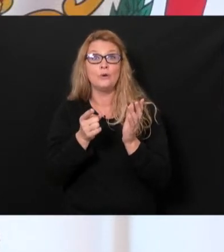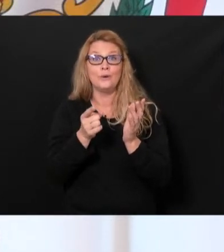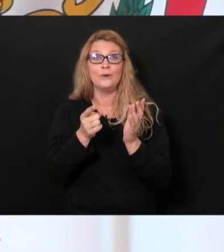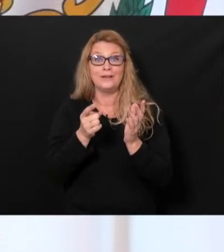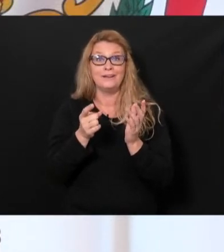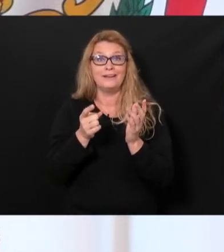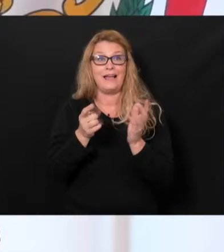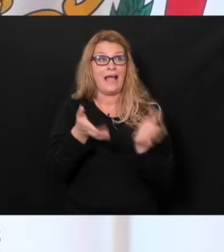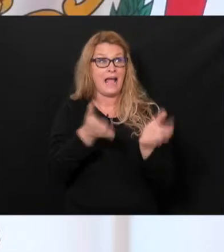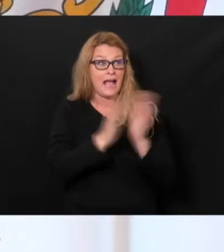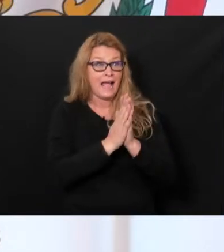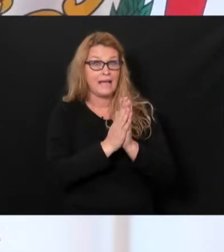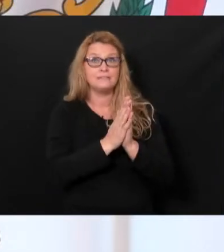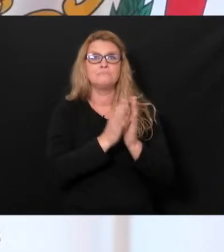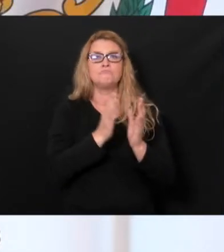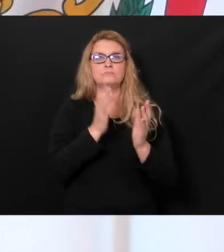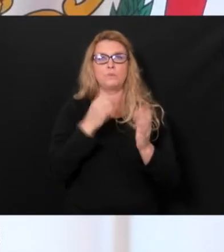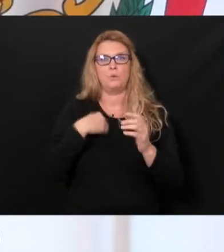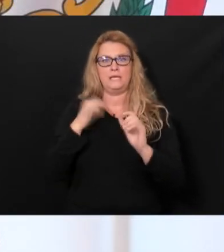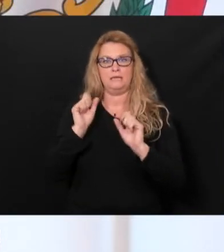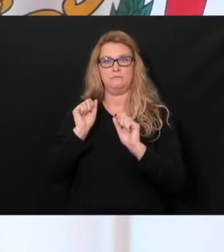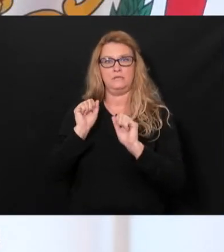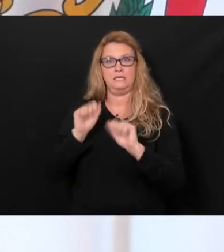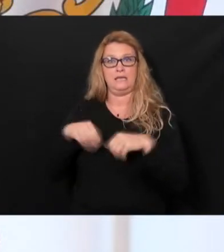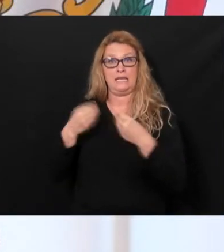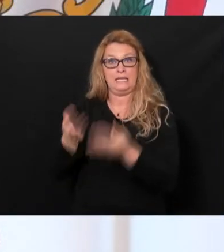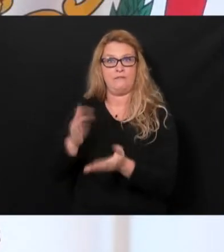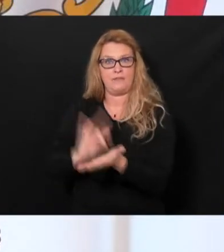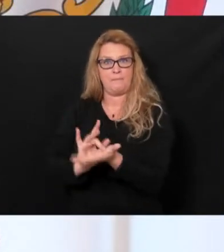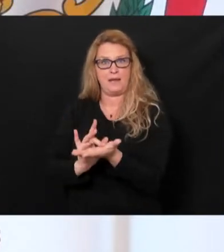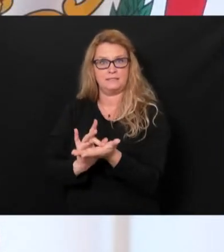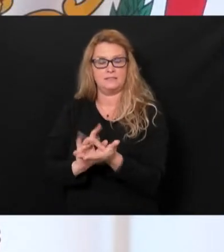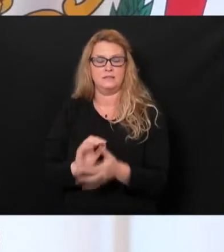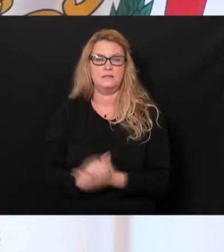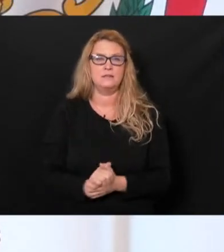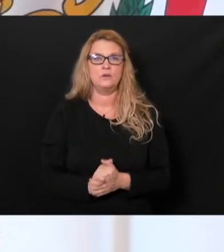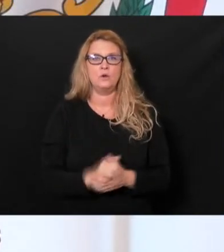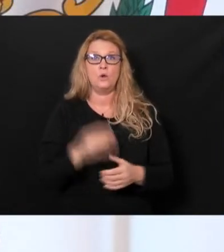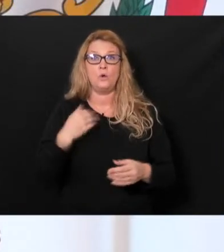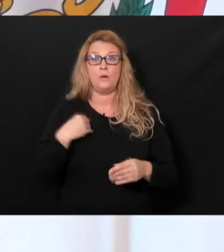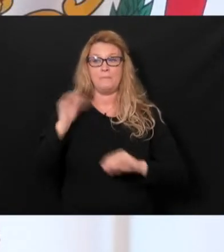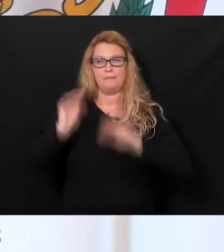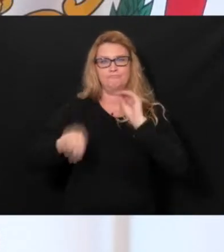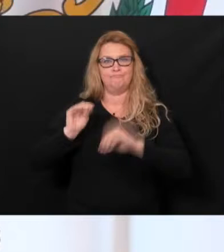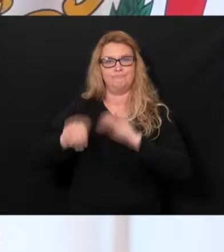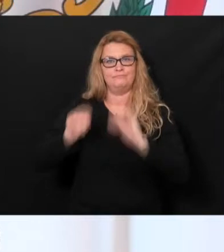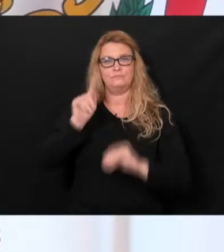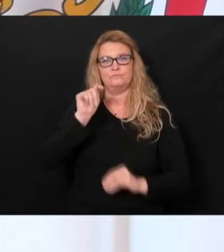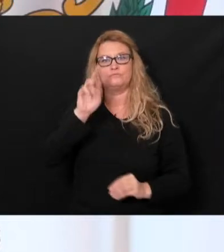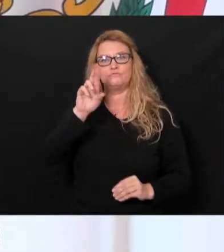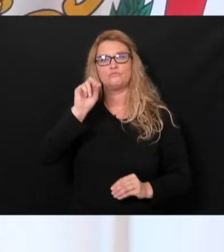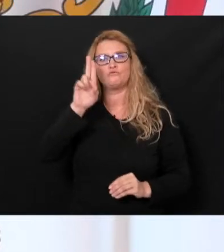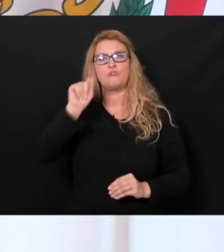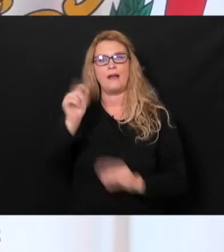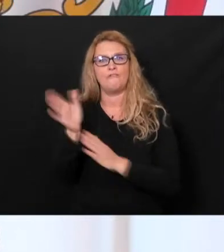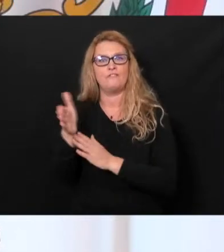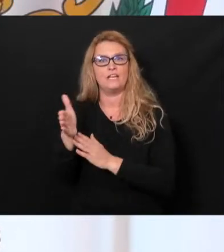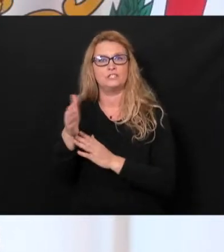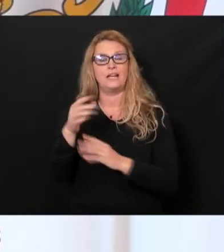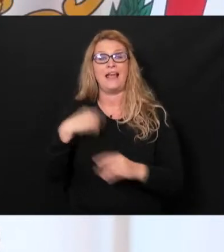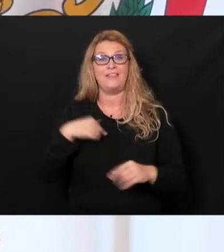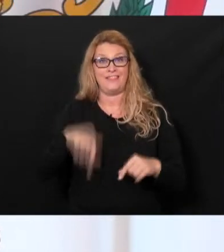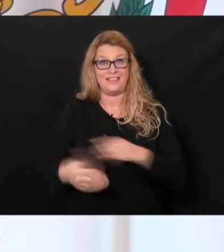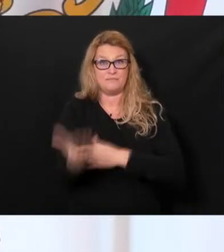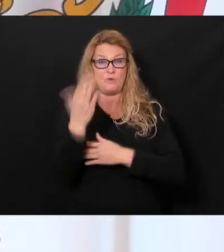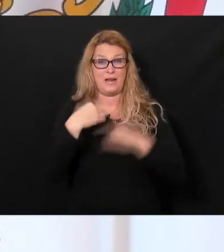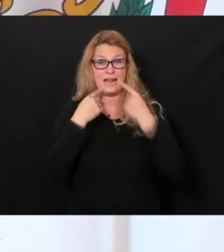will get you the antibodies. You know, I just said earlier that we've been stocking trout. This morning I announced that my spring